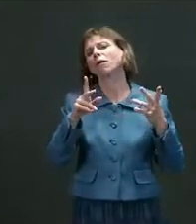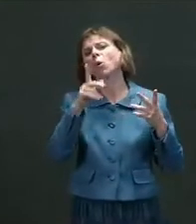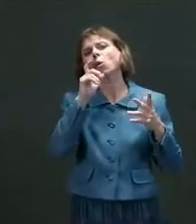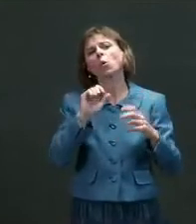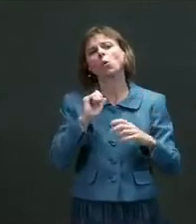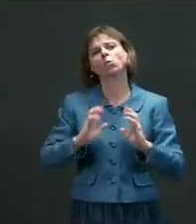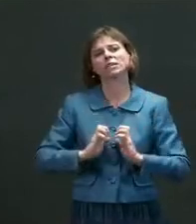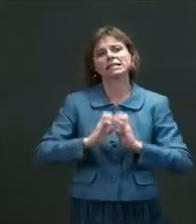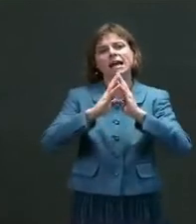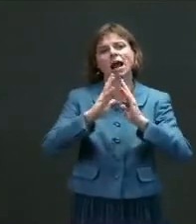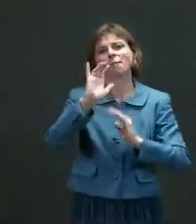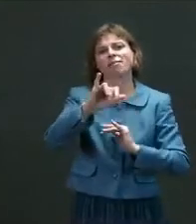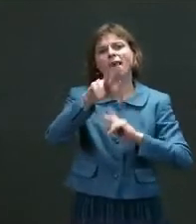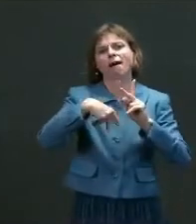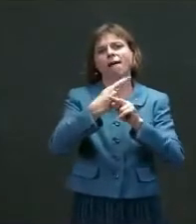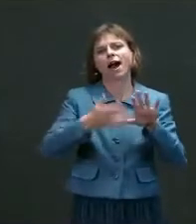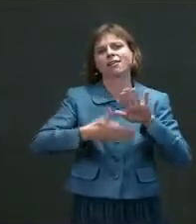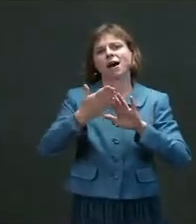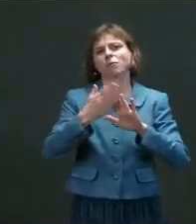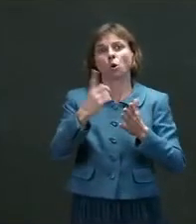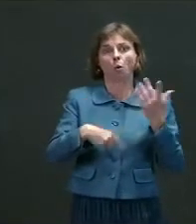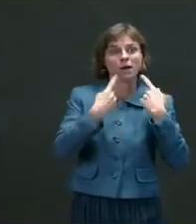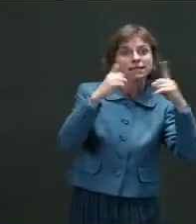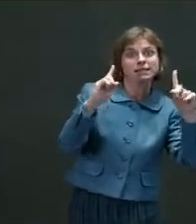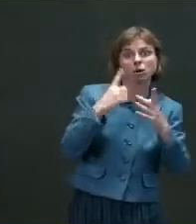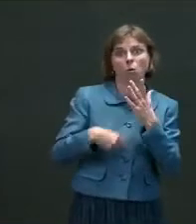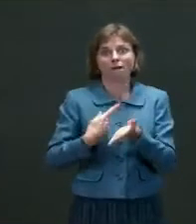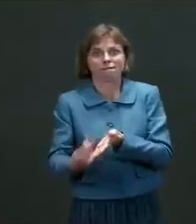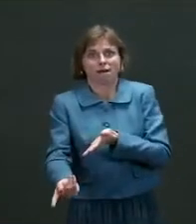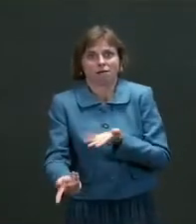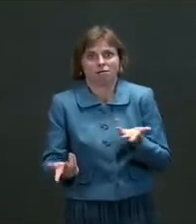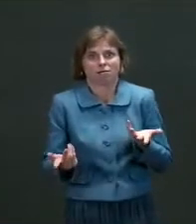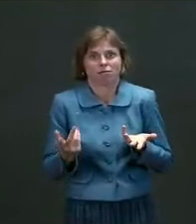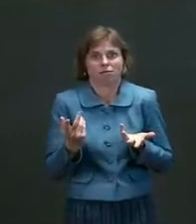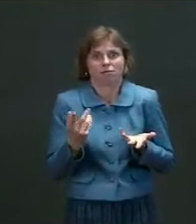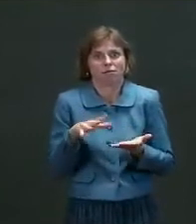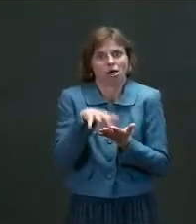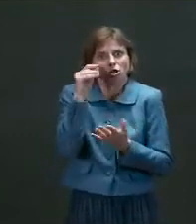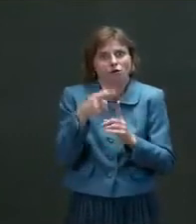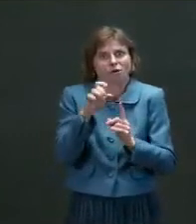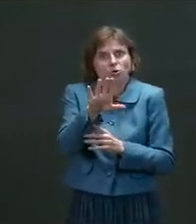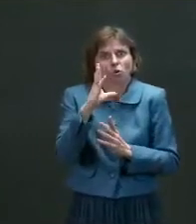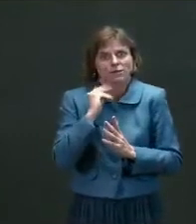you learn worked and what didn't work, so we can learn from whatever you have experienced?